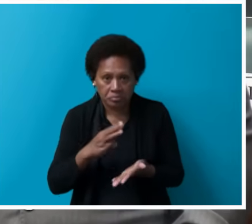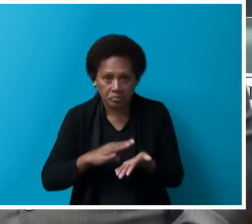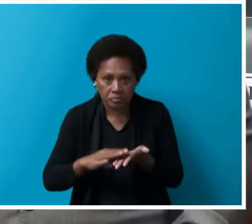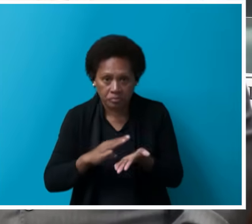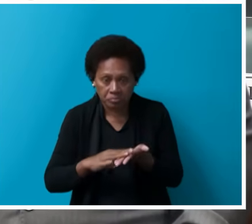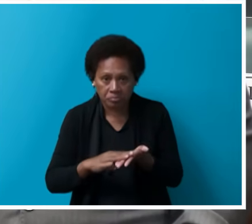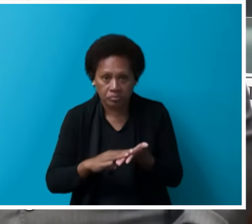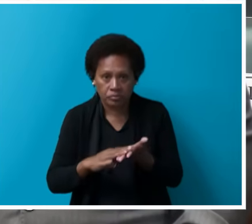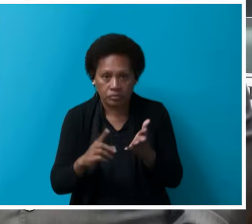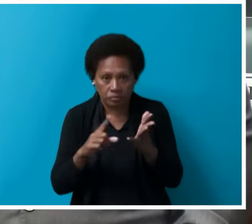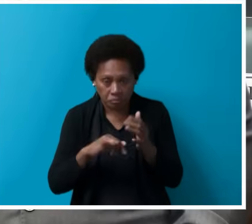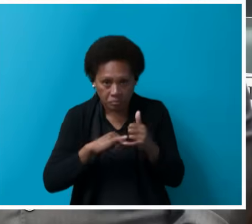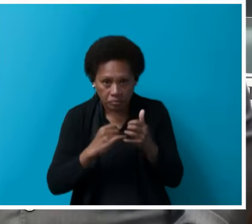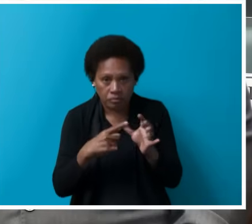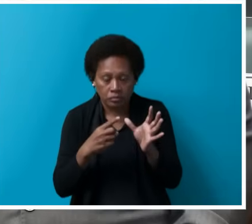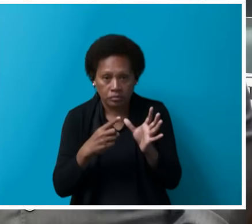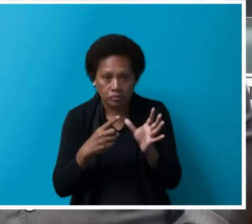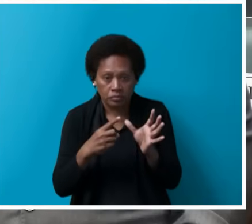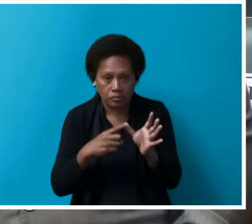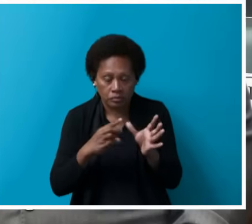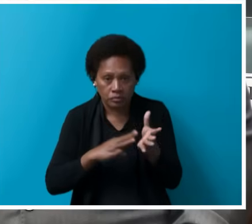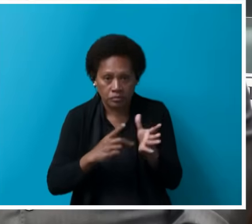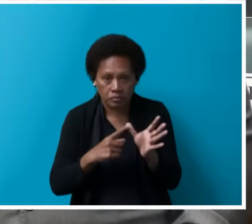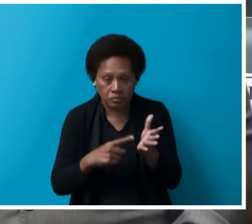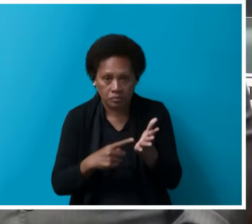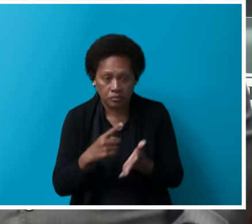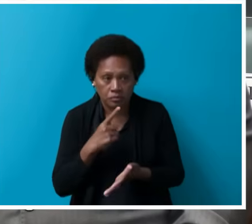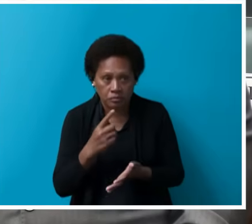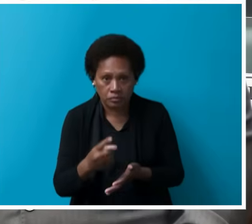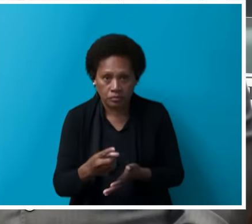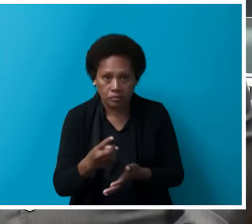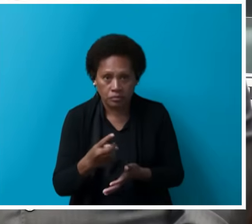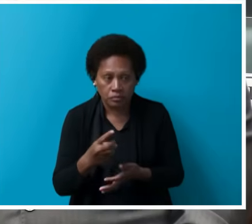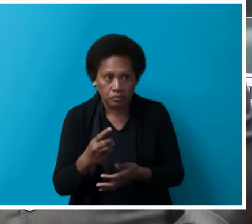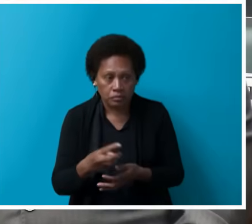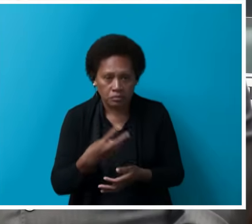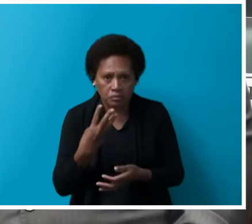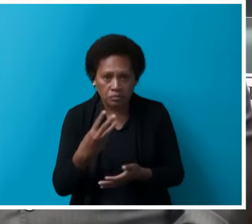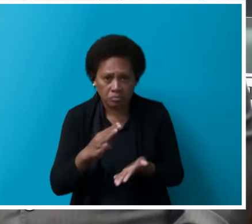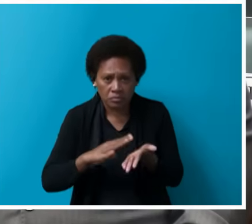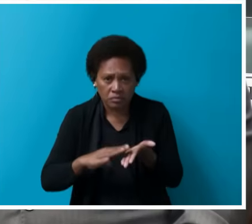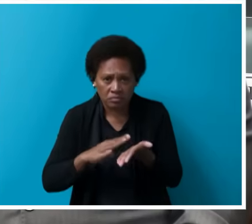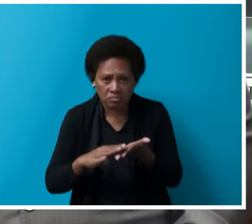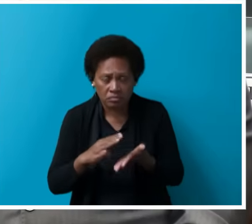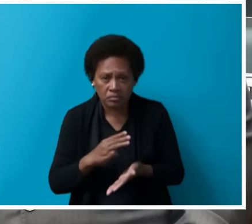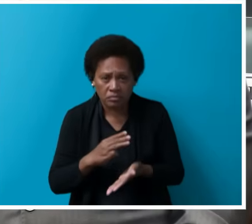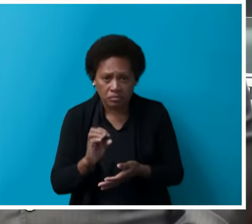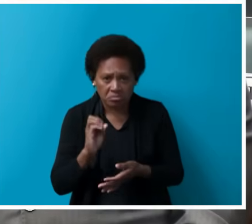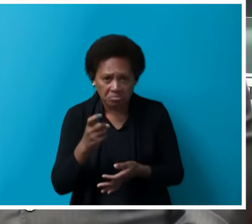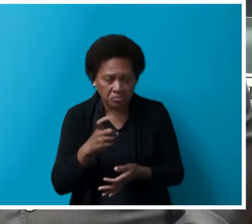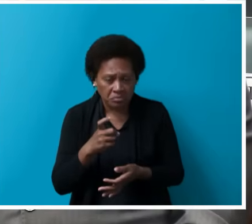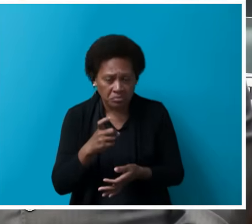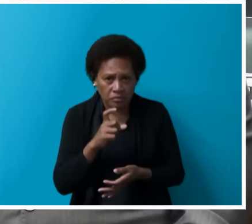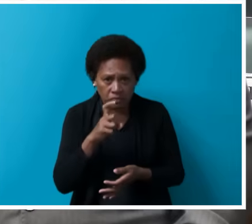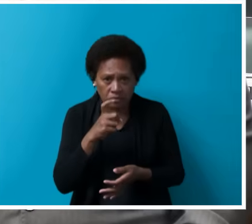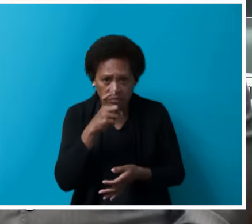billion. They can't even, even a class 4 math student will say you can't round off 2.2 to 2.6 or